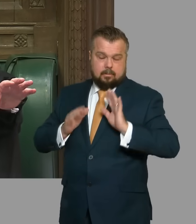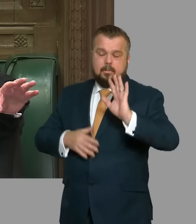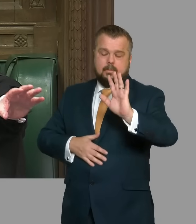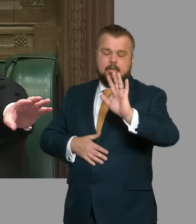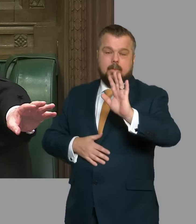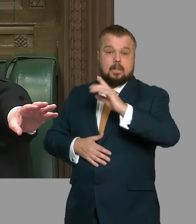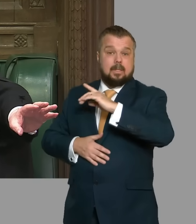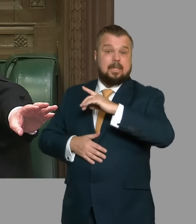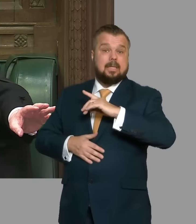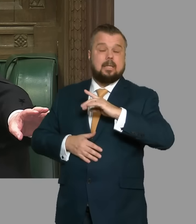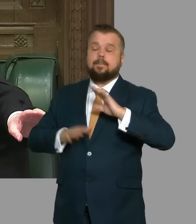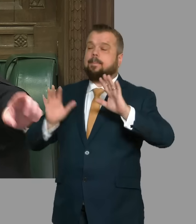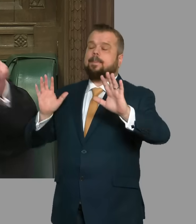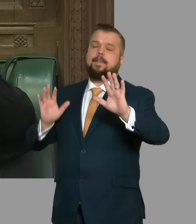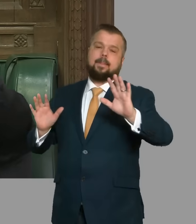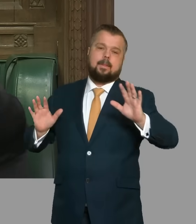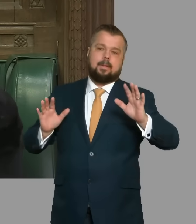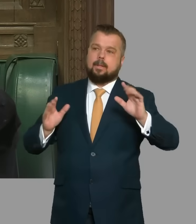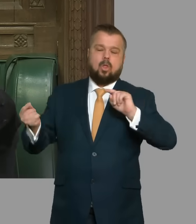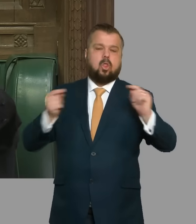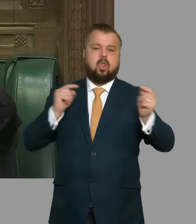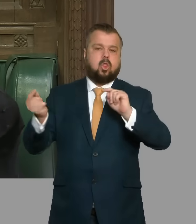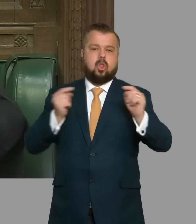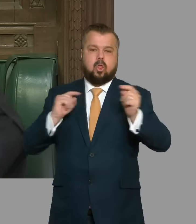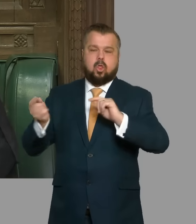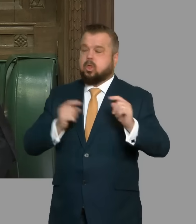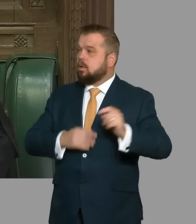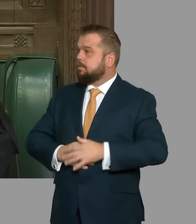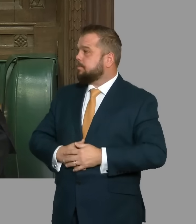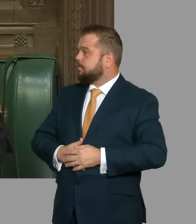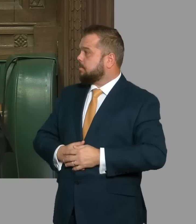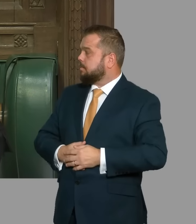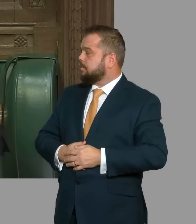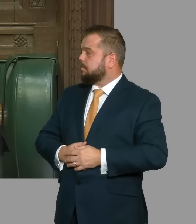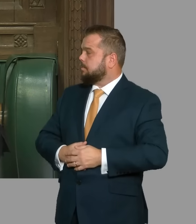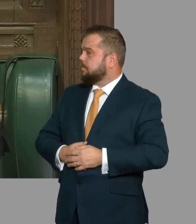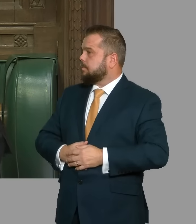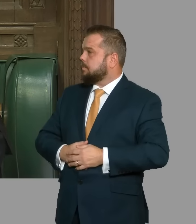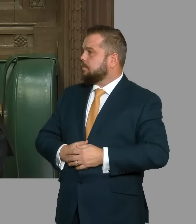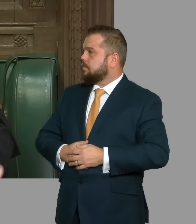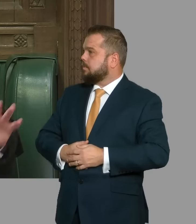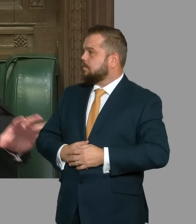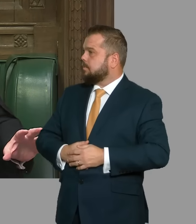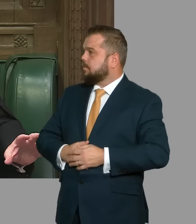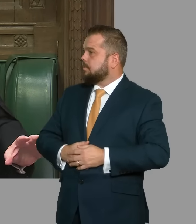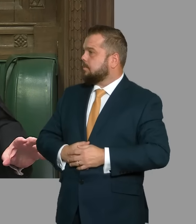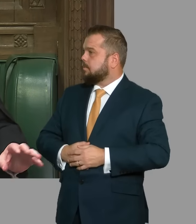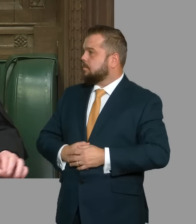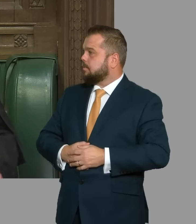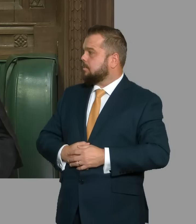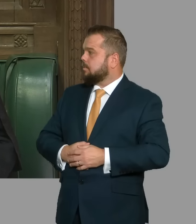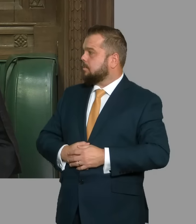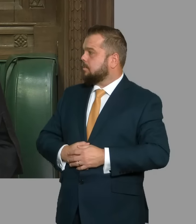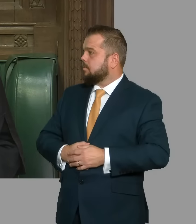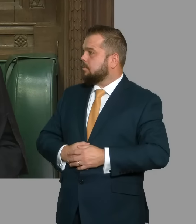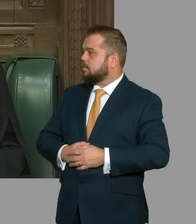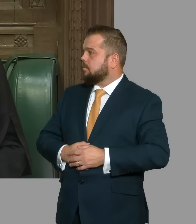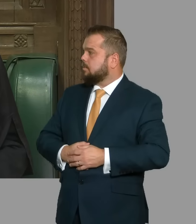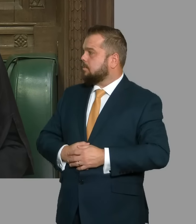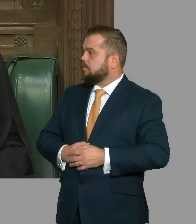we're going to get through this Prime Minister's questions. I want to hear the Leader of the Opposition and I want to hear the Prime Minister. Those who